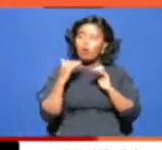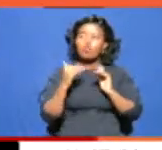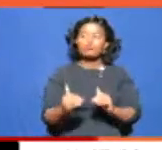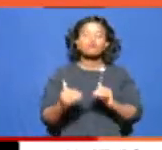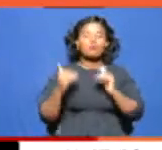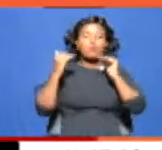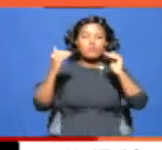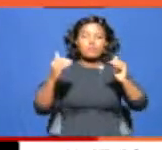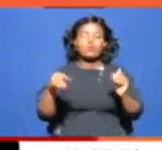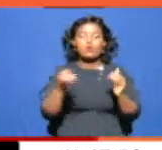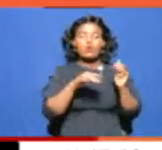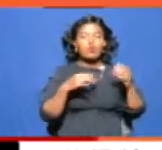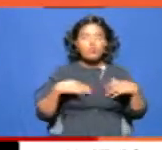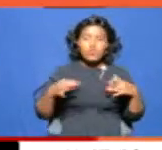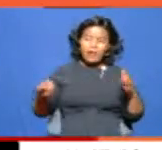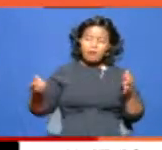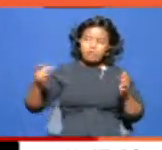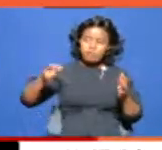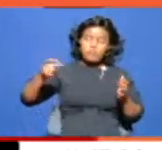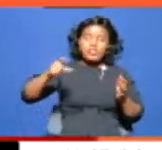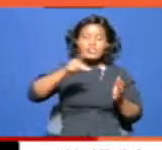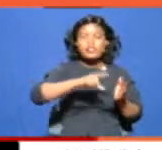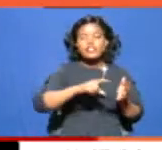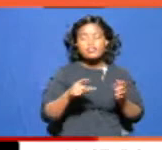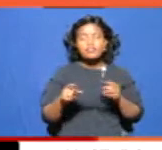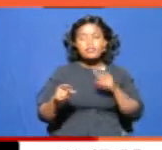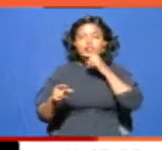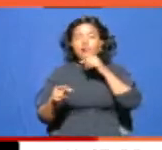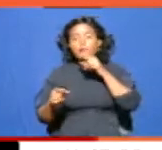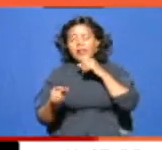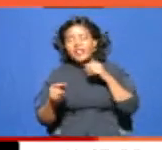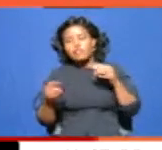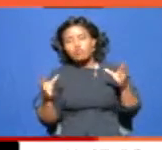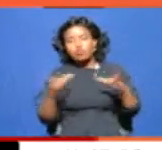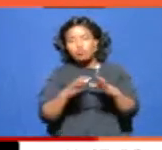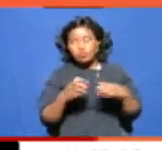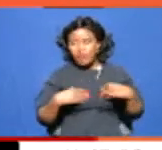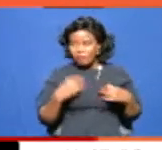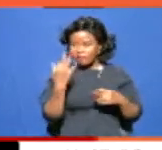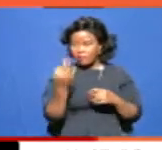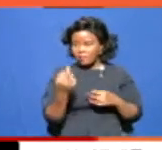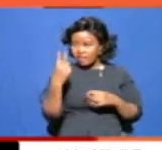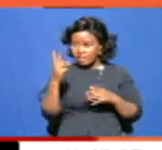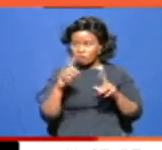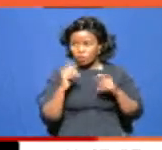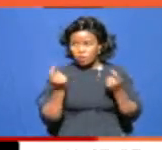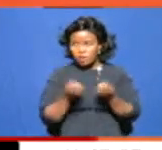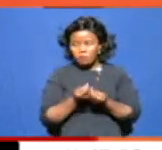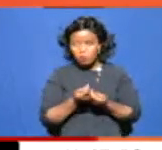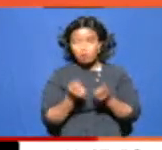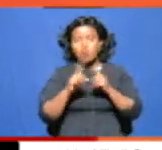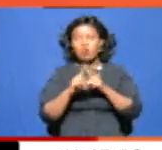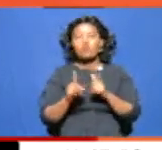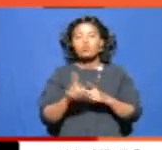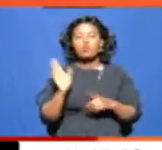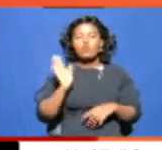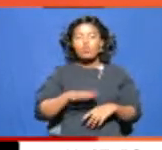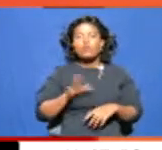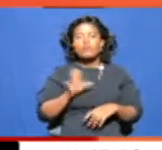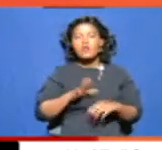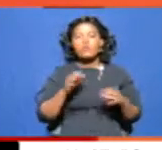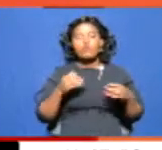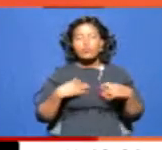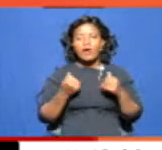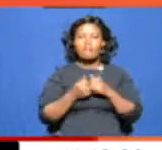teams. The male will bring us 32 teams. The women will bring us half of that. So we are